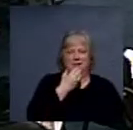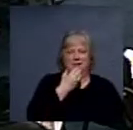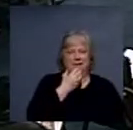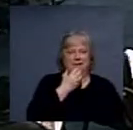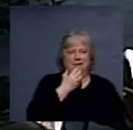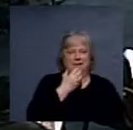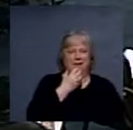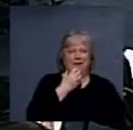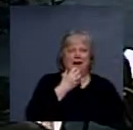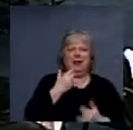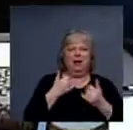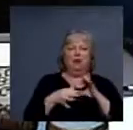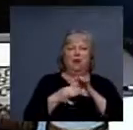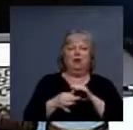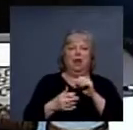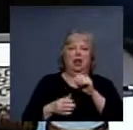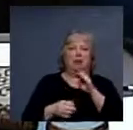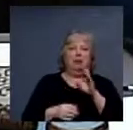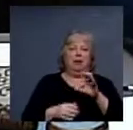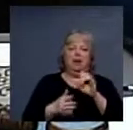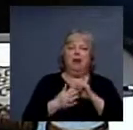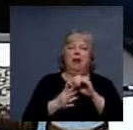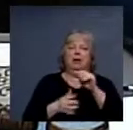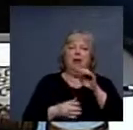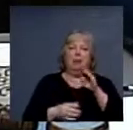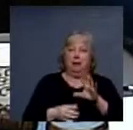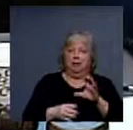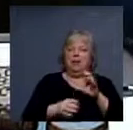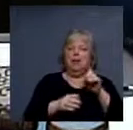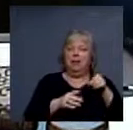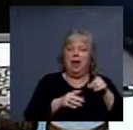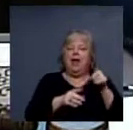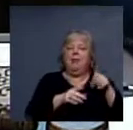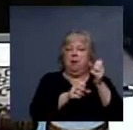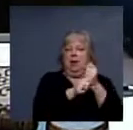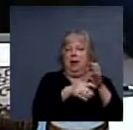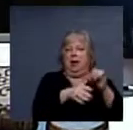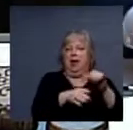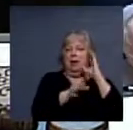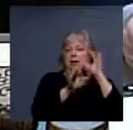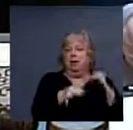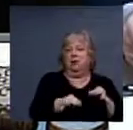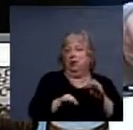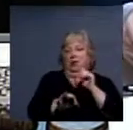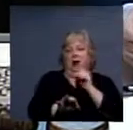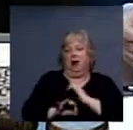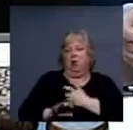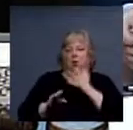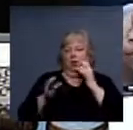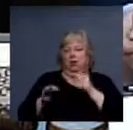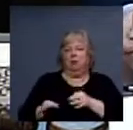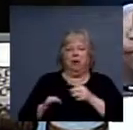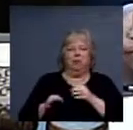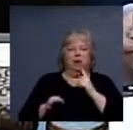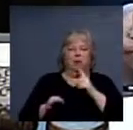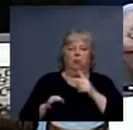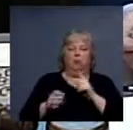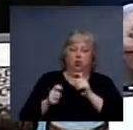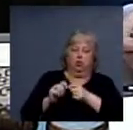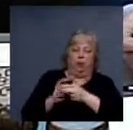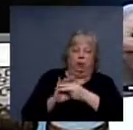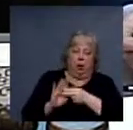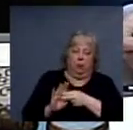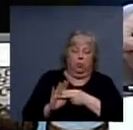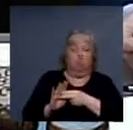As it relates to the ABC issue, that's a matter for the ABC and not this board. This is simply an issue of trying to rezone this property and